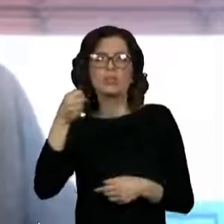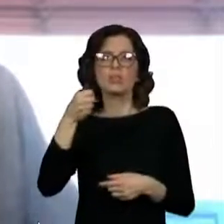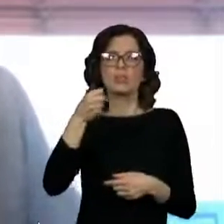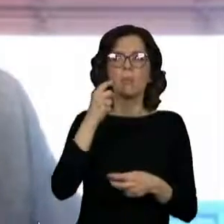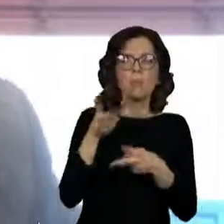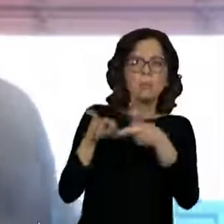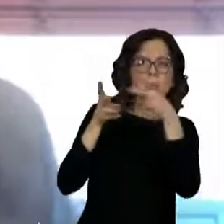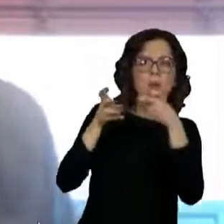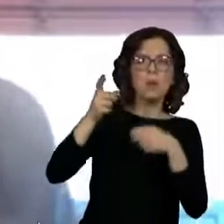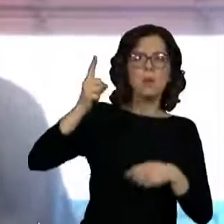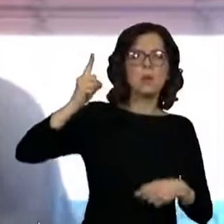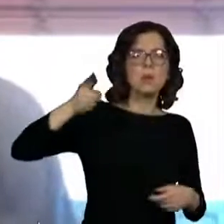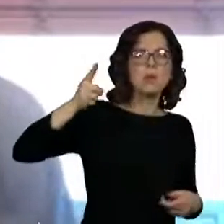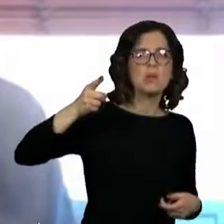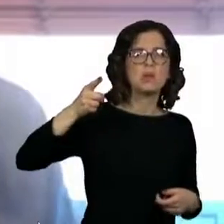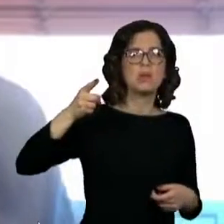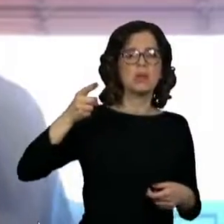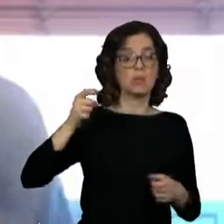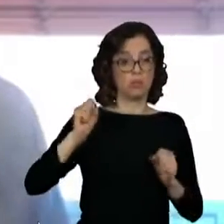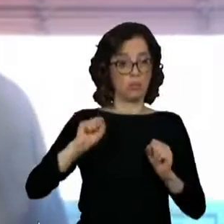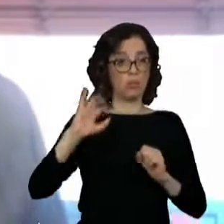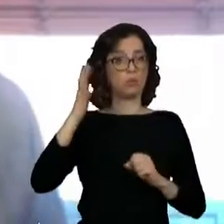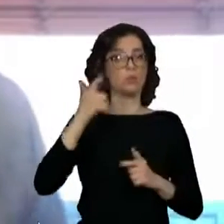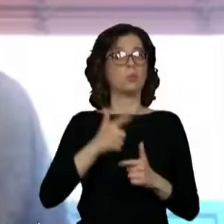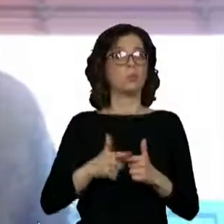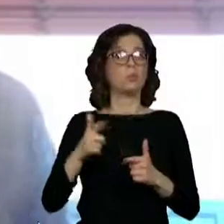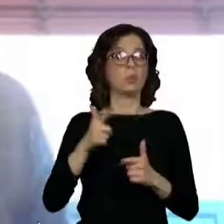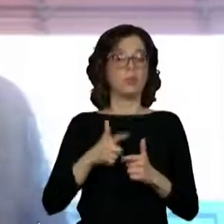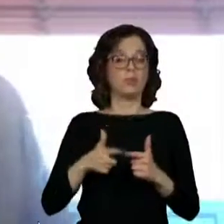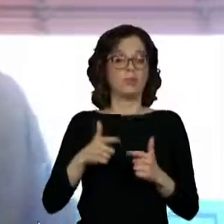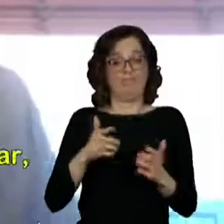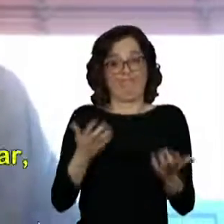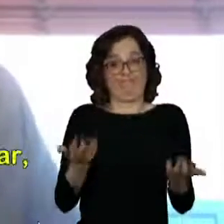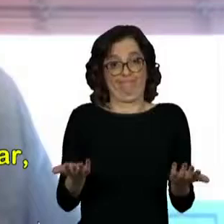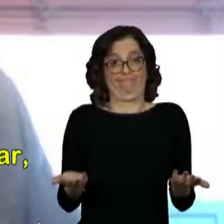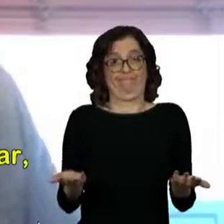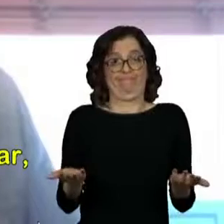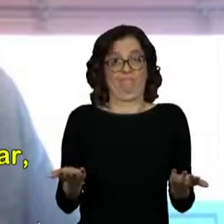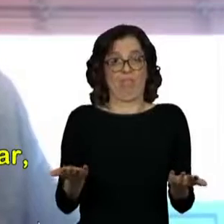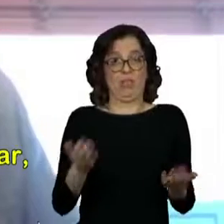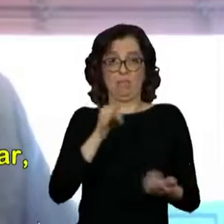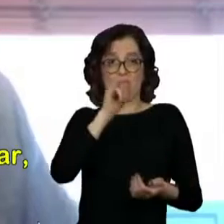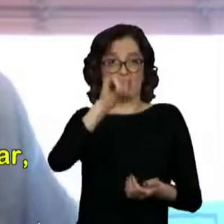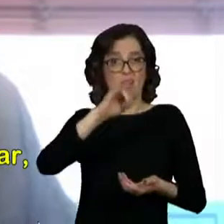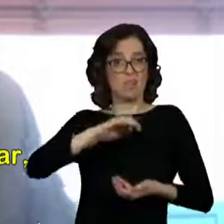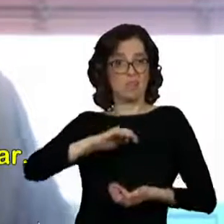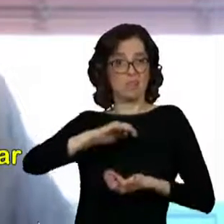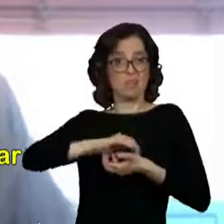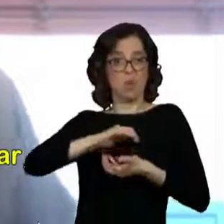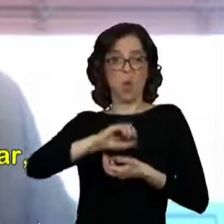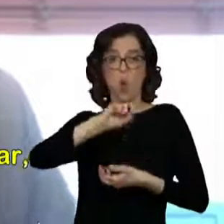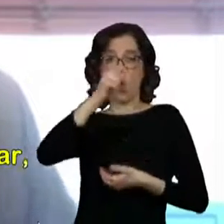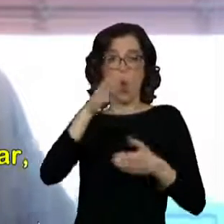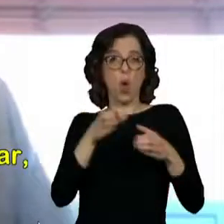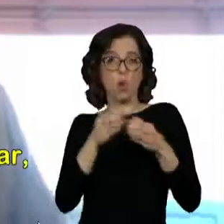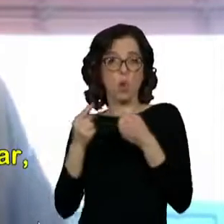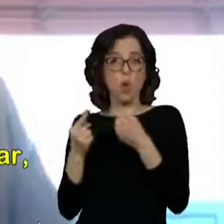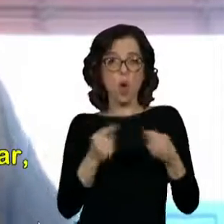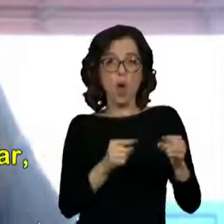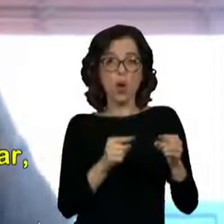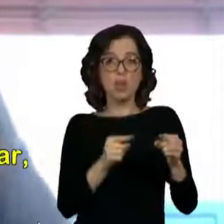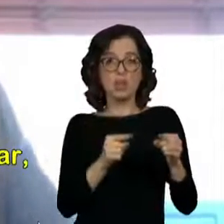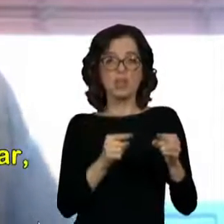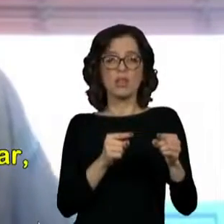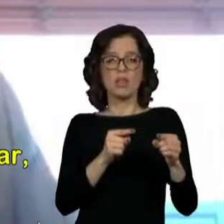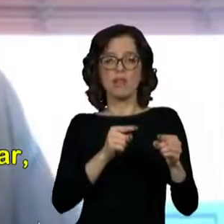an authoritarian. It can be problematic either way. If the Supreme Court does not play hardball, or if